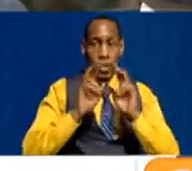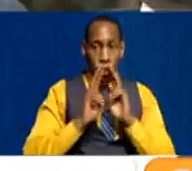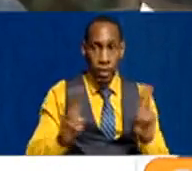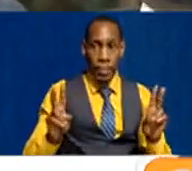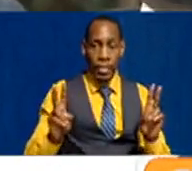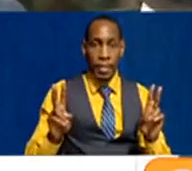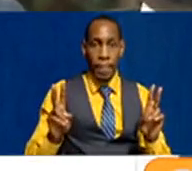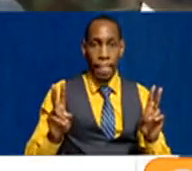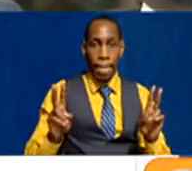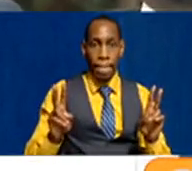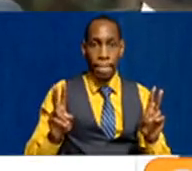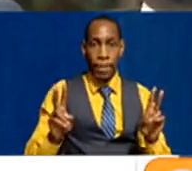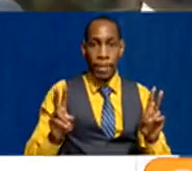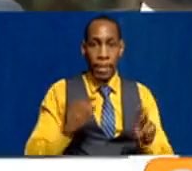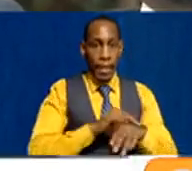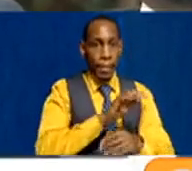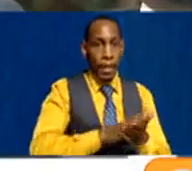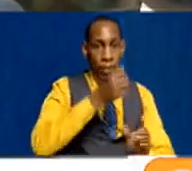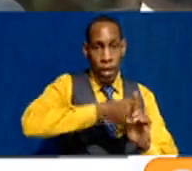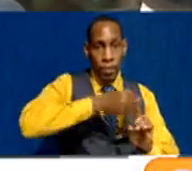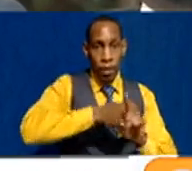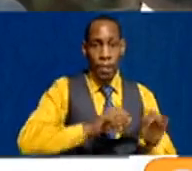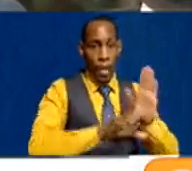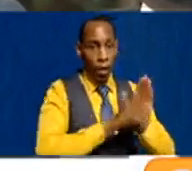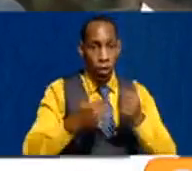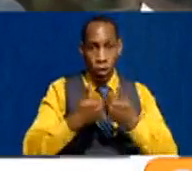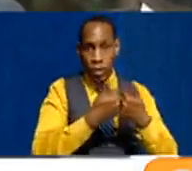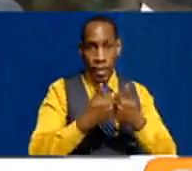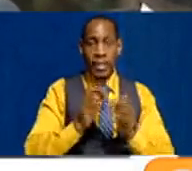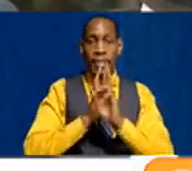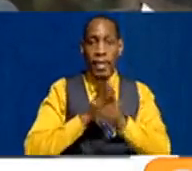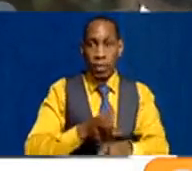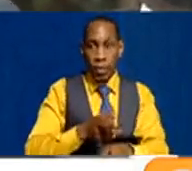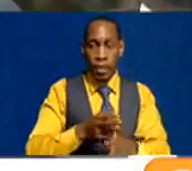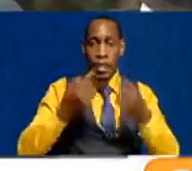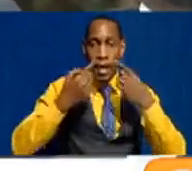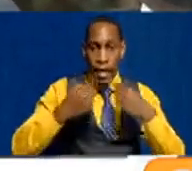peace and order as they mount legal challenges to the results declared by the